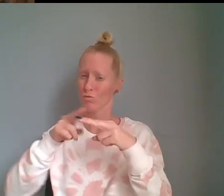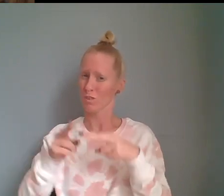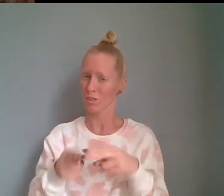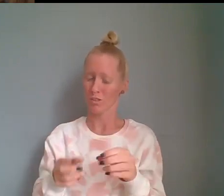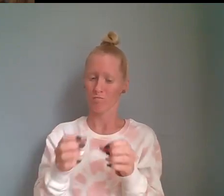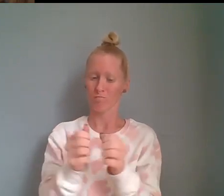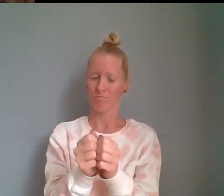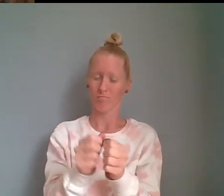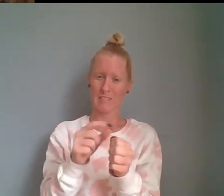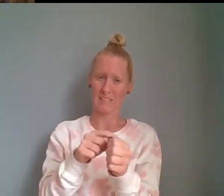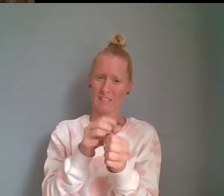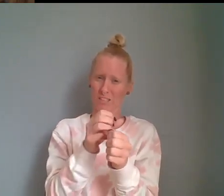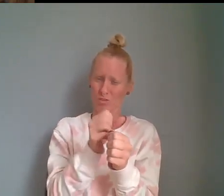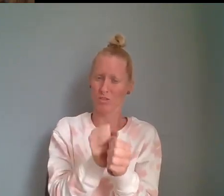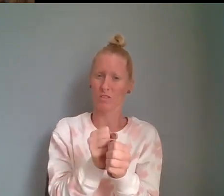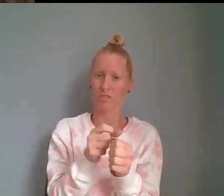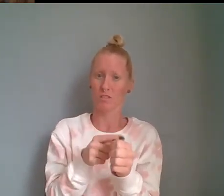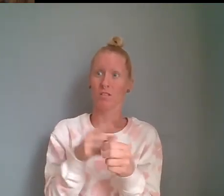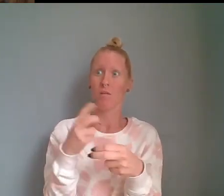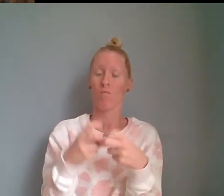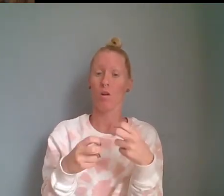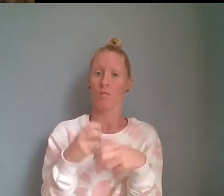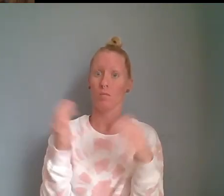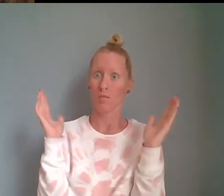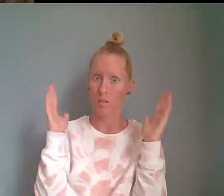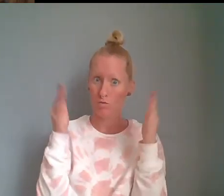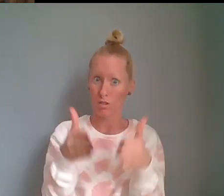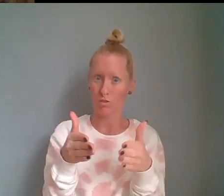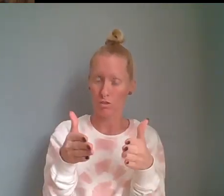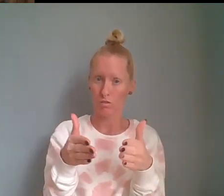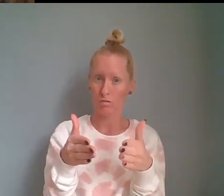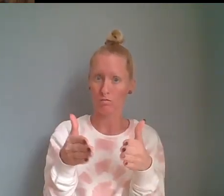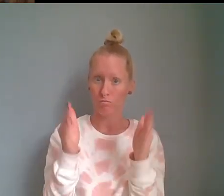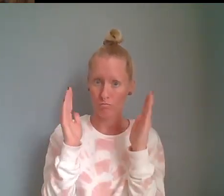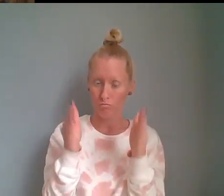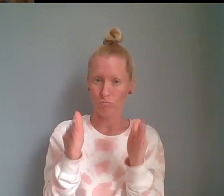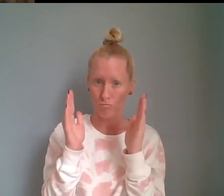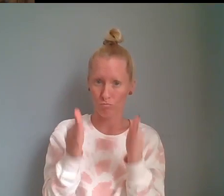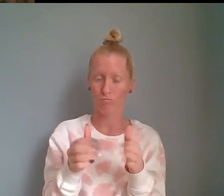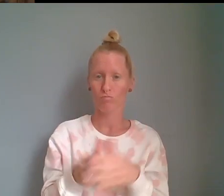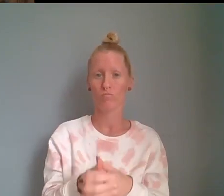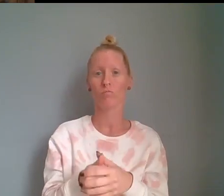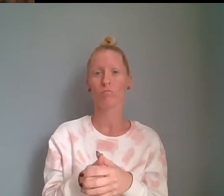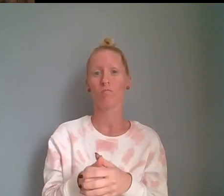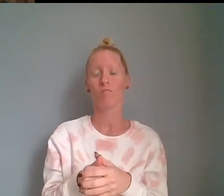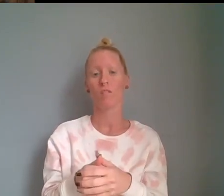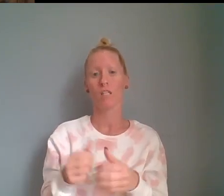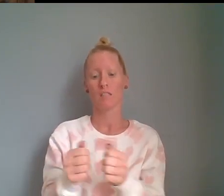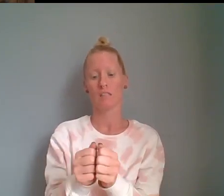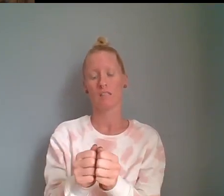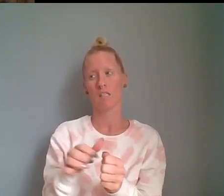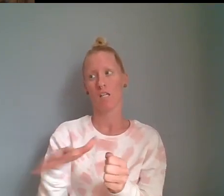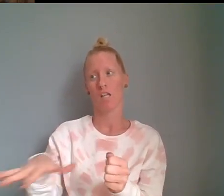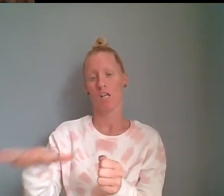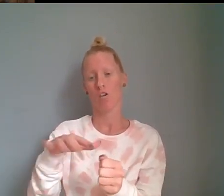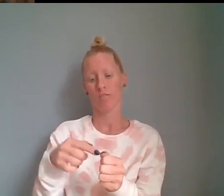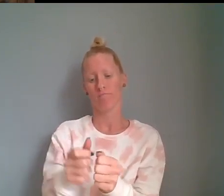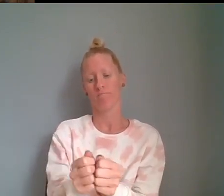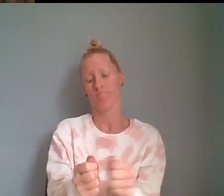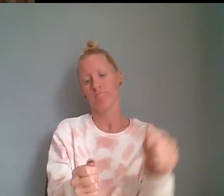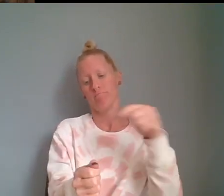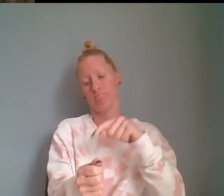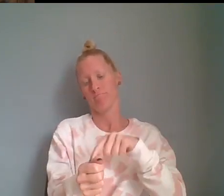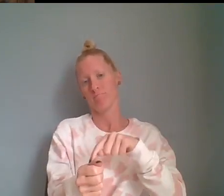in concentration and attention. And then finally, the anterior cingulate is an area of the brain that's involved in a lot of